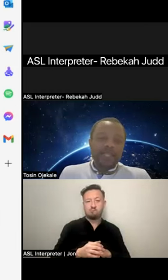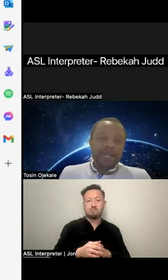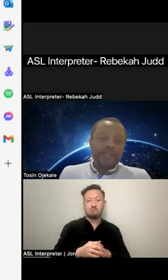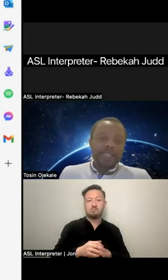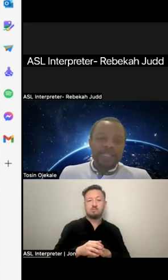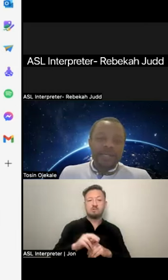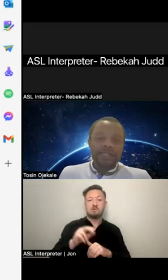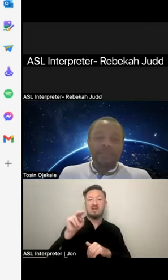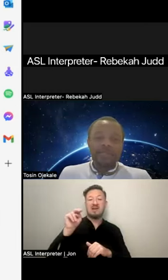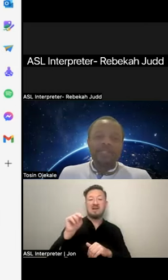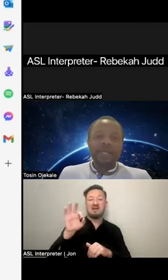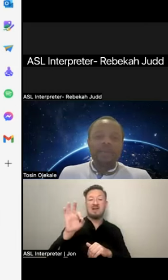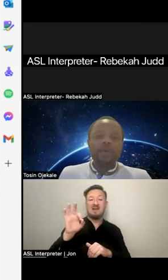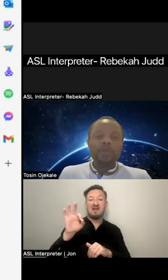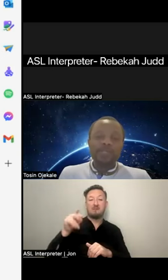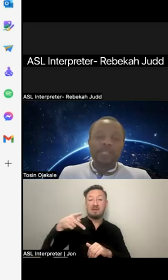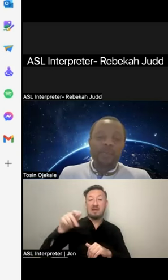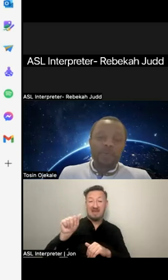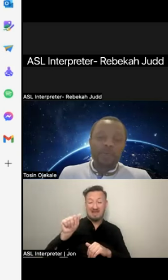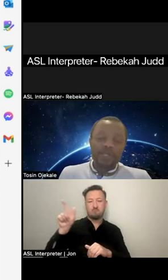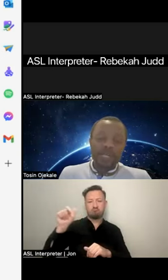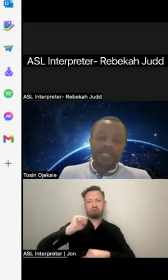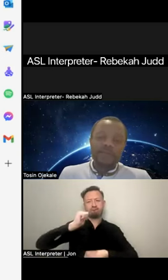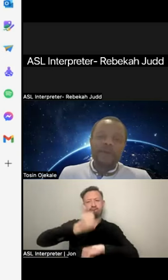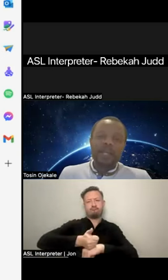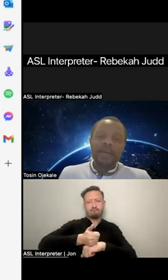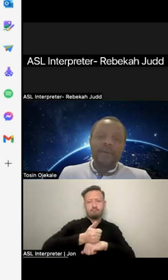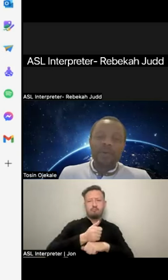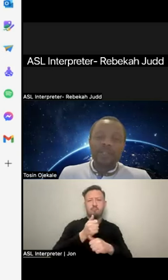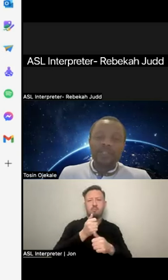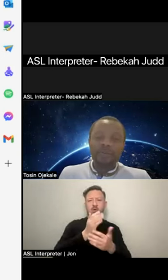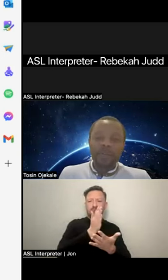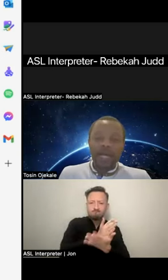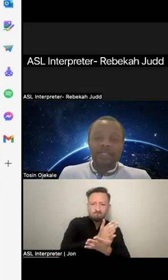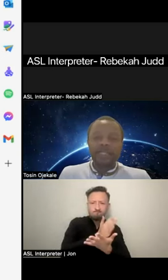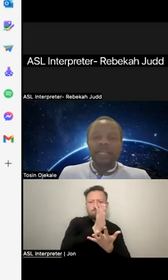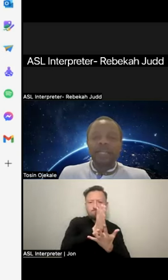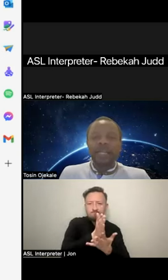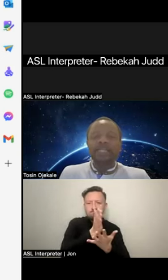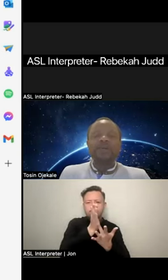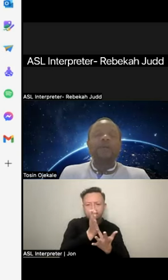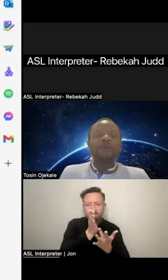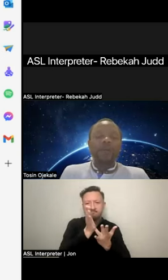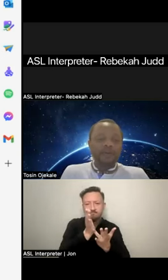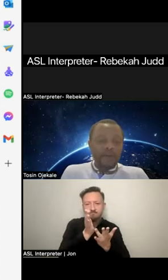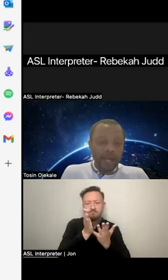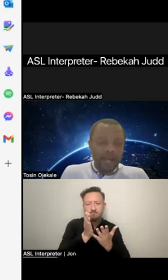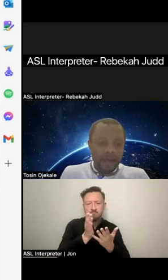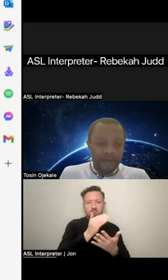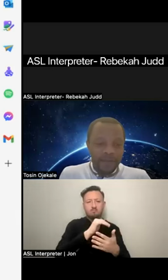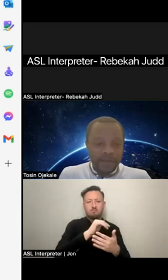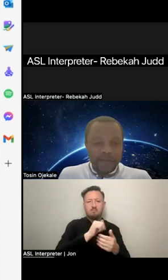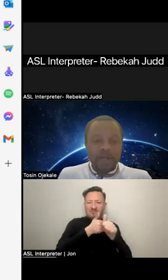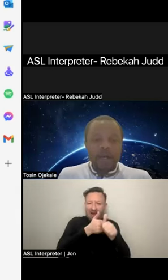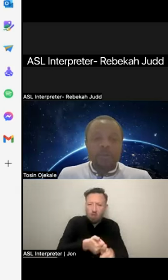NFPA establishes a multi-step process for an evacuation plan in case of a